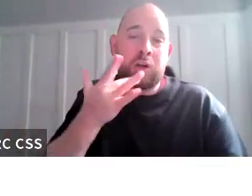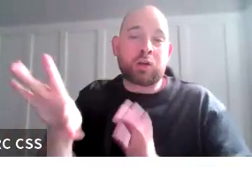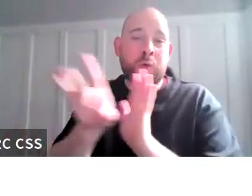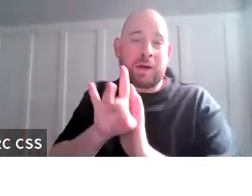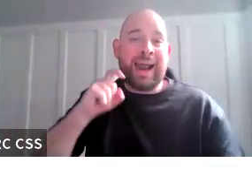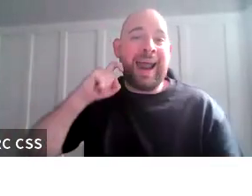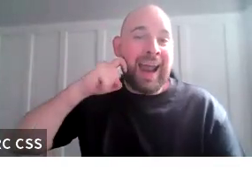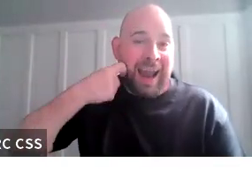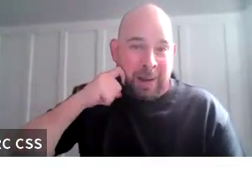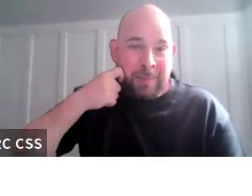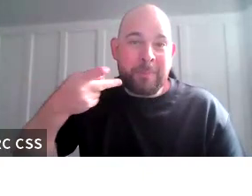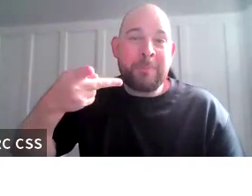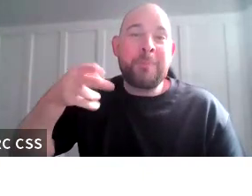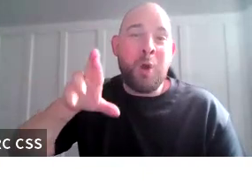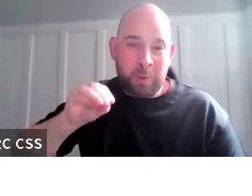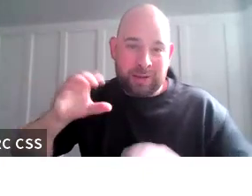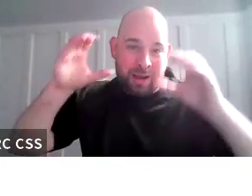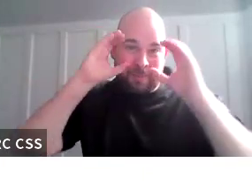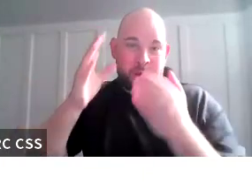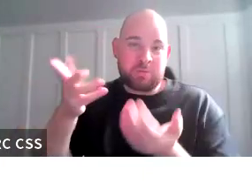for glasses.